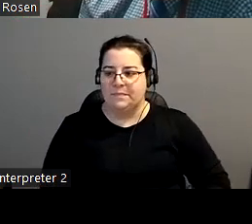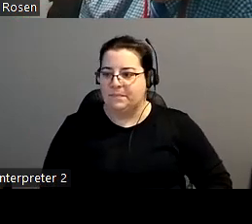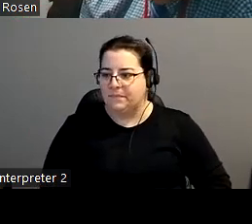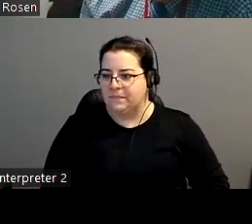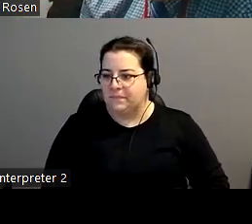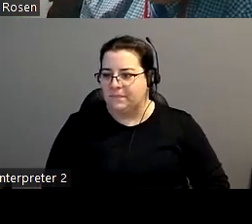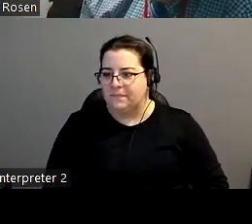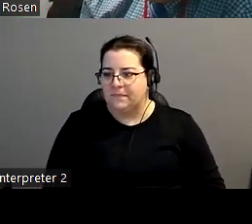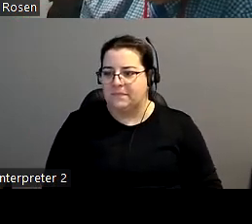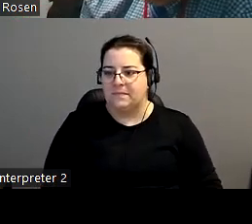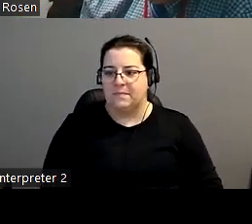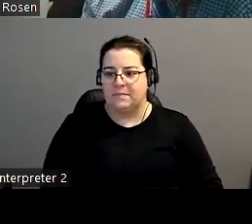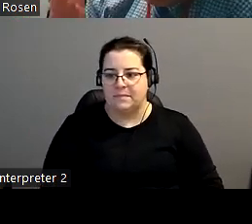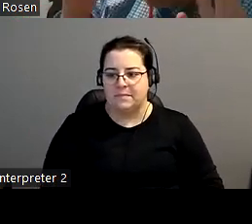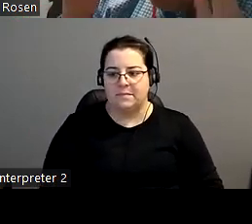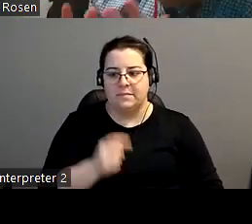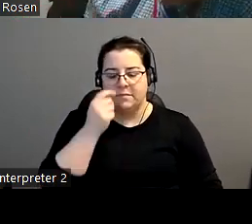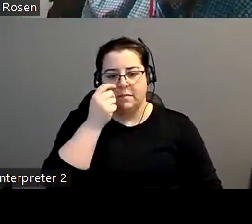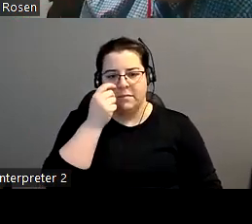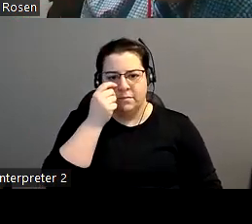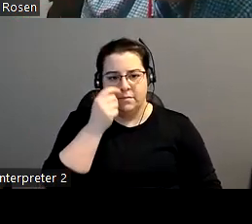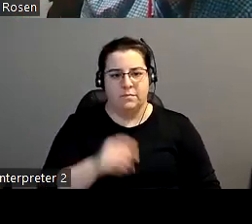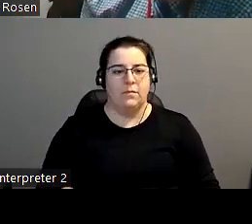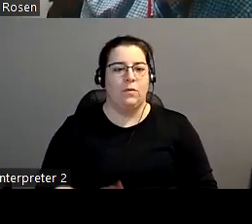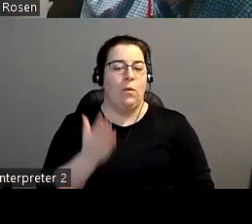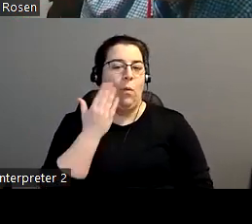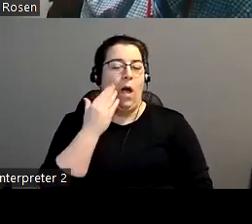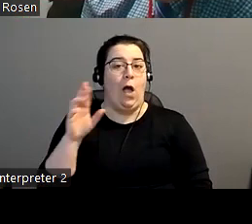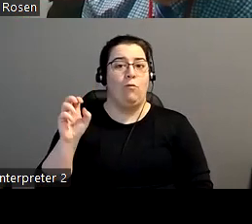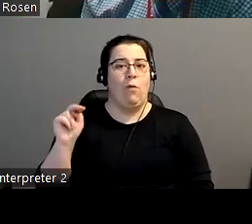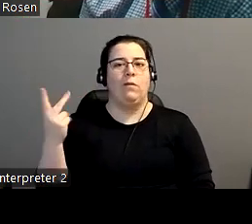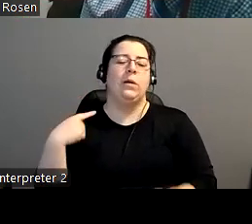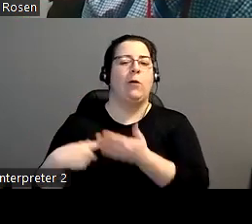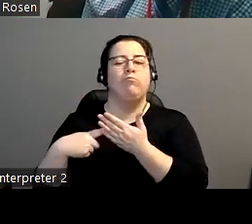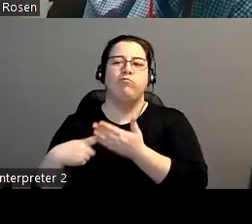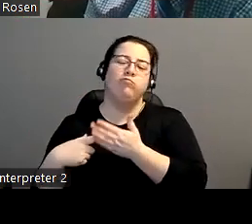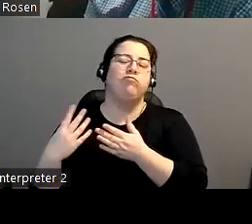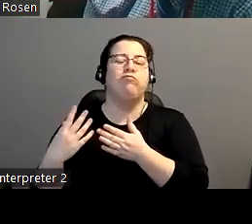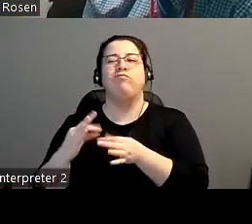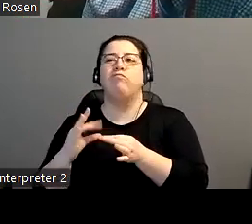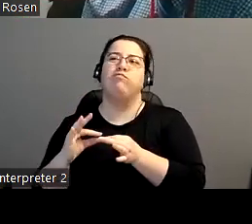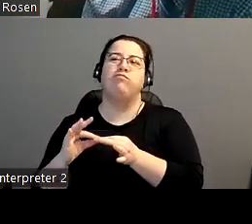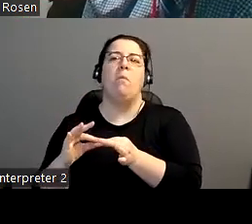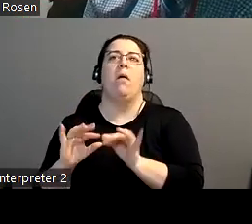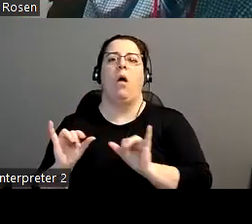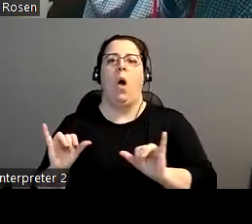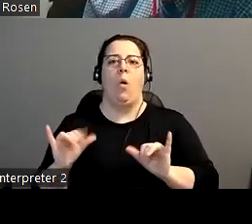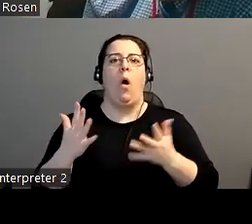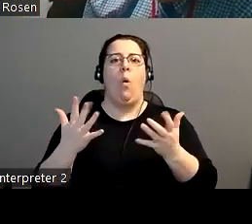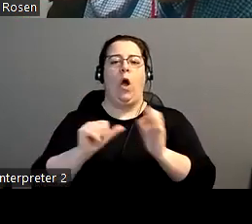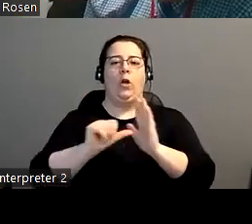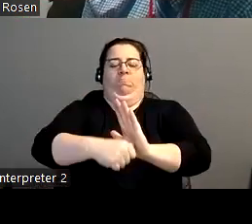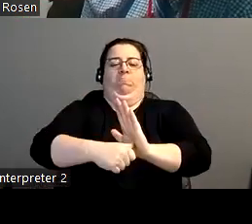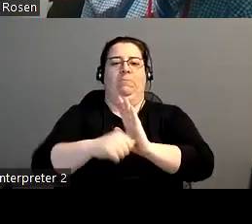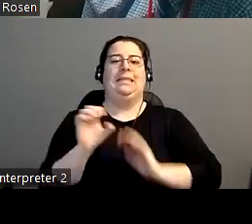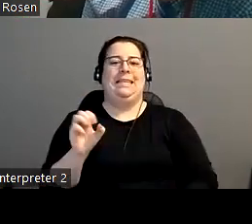based on some conversations that I had with Ran earlier to highlight the role for EMS. Most of this